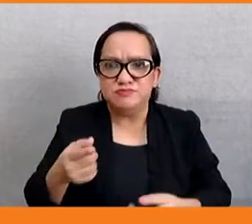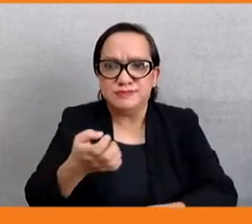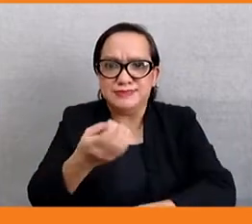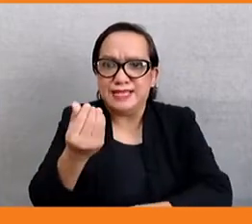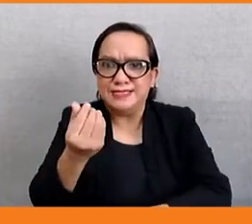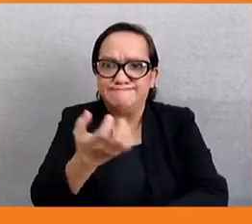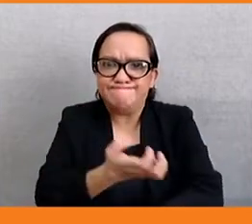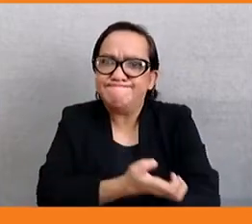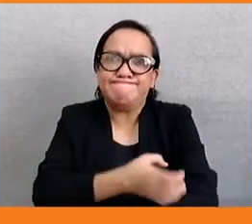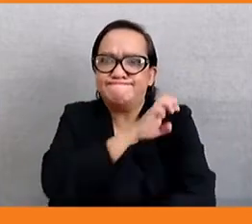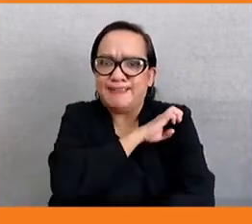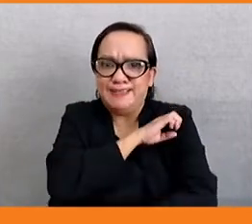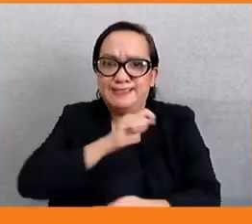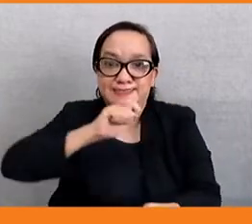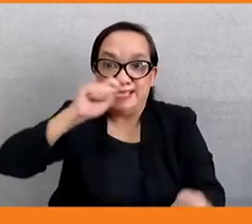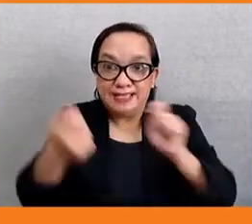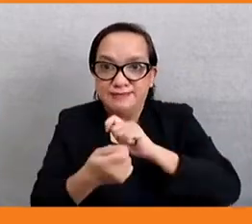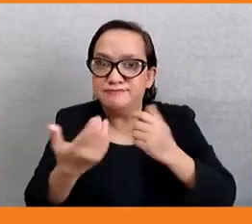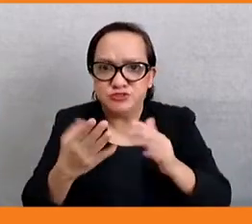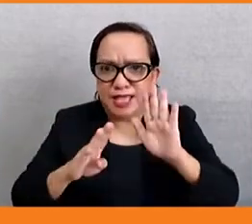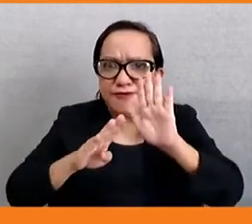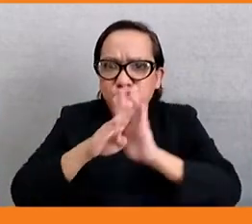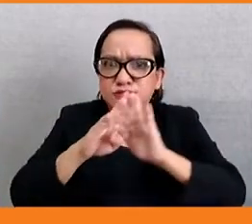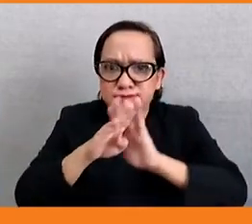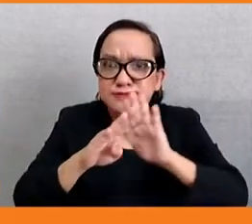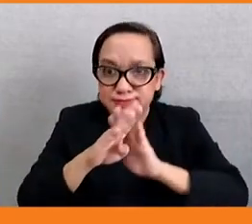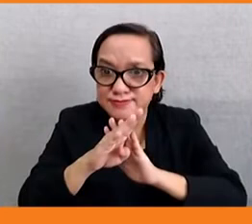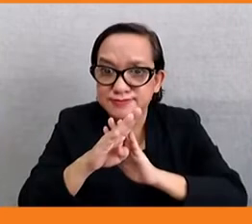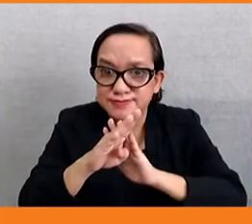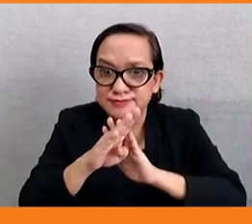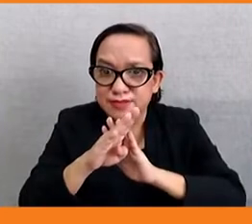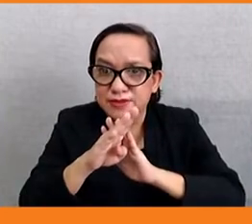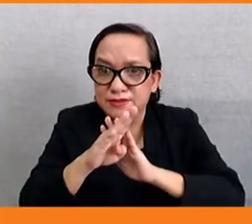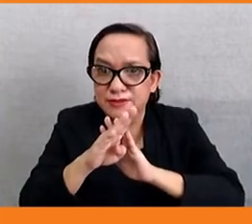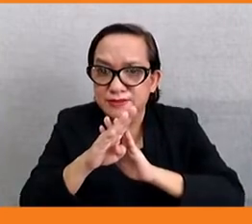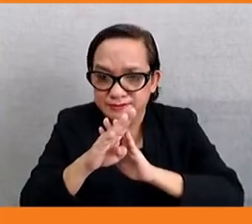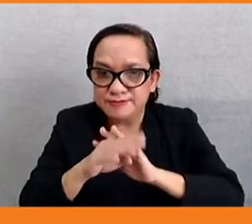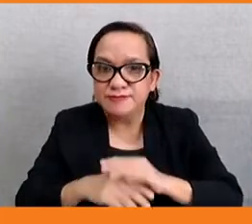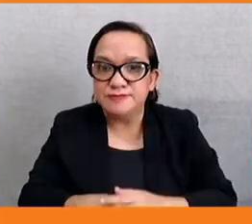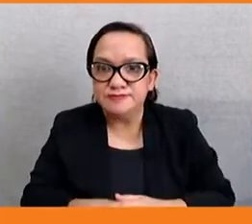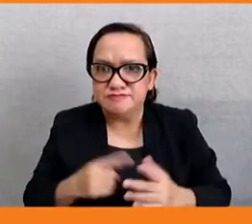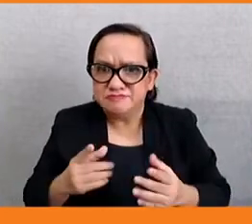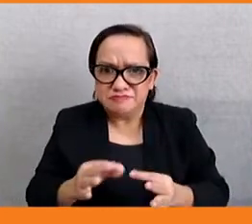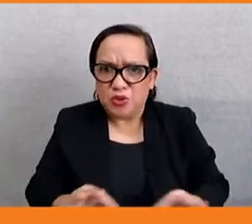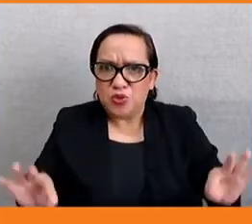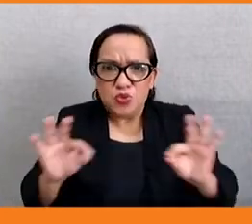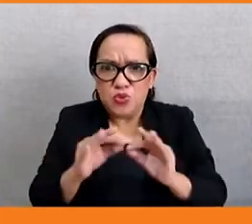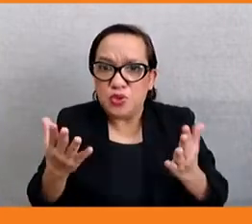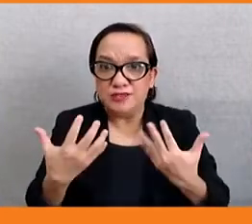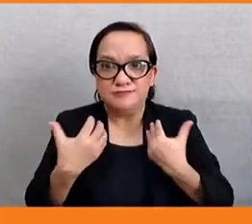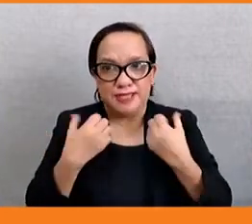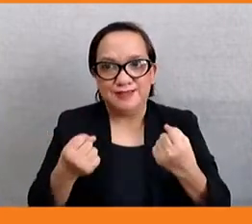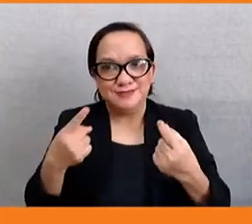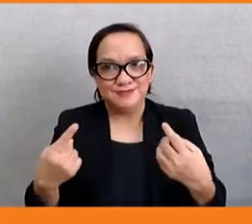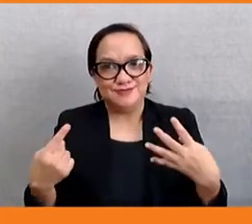and climate goals because both are important to achieve strong and inclusive growth. We